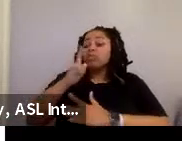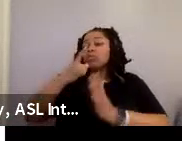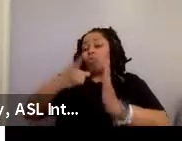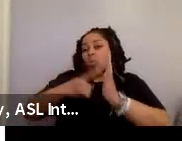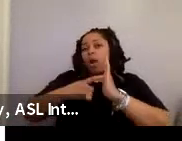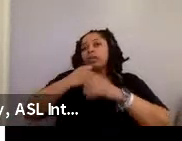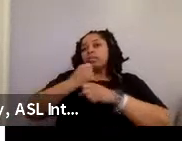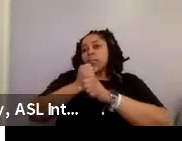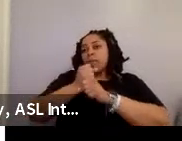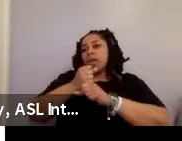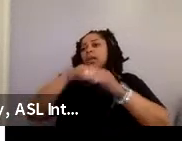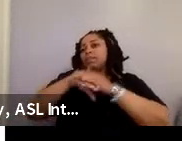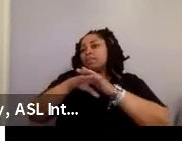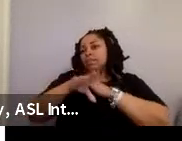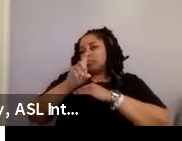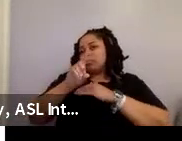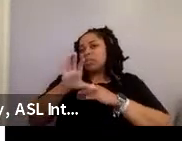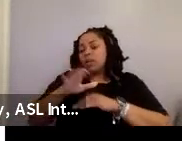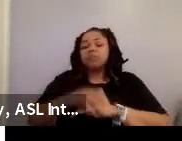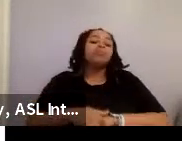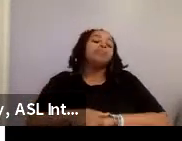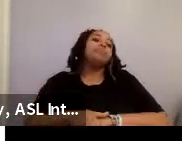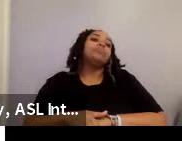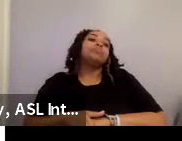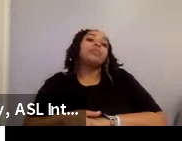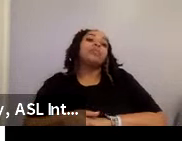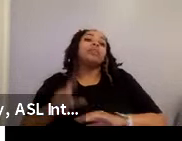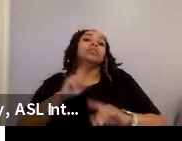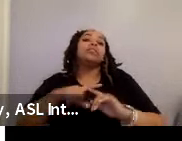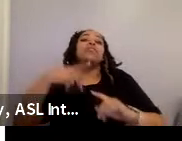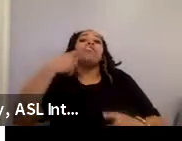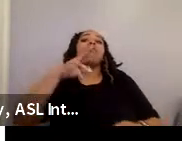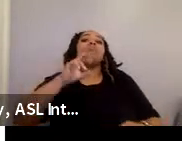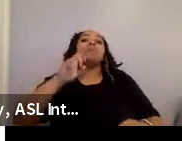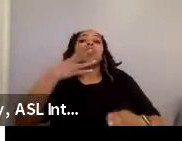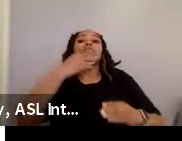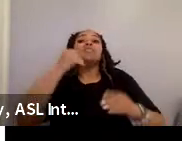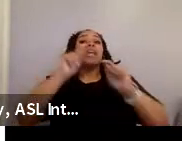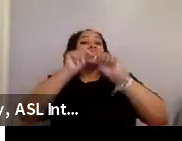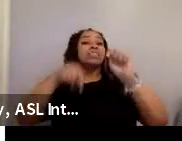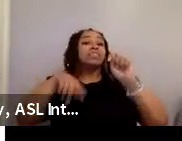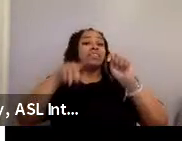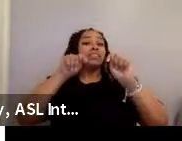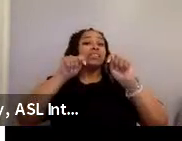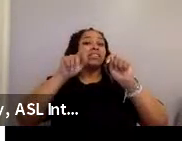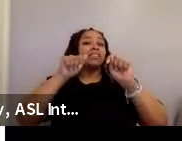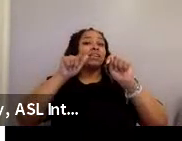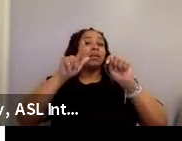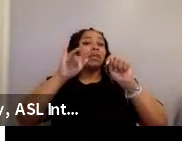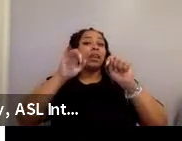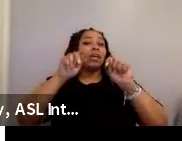documents. There's one for prompts and also one for templates underneath this. Slide 63.